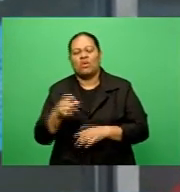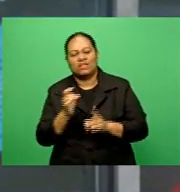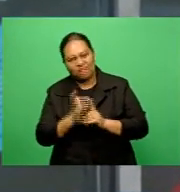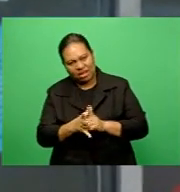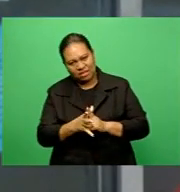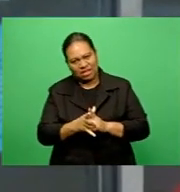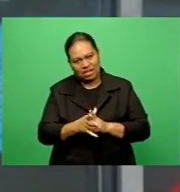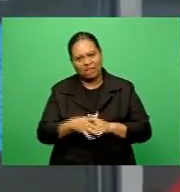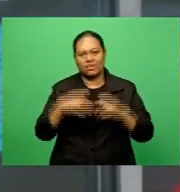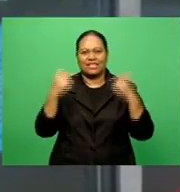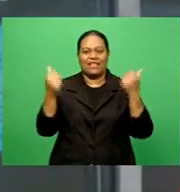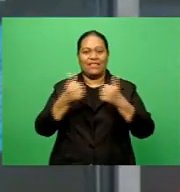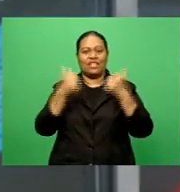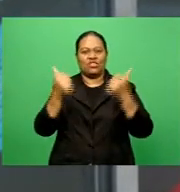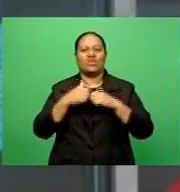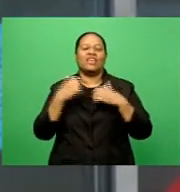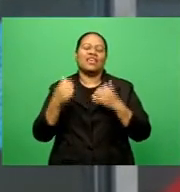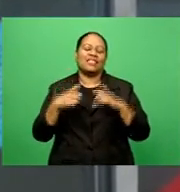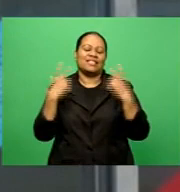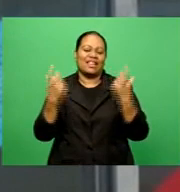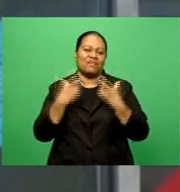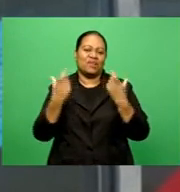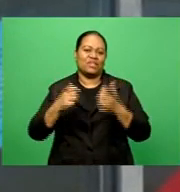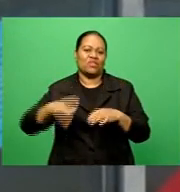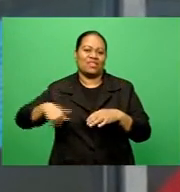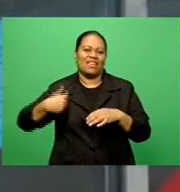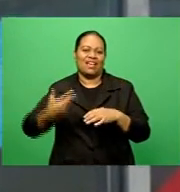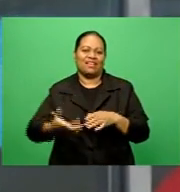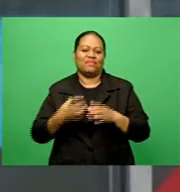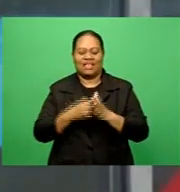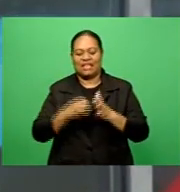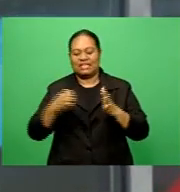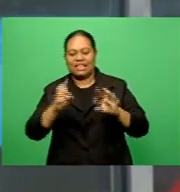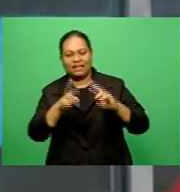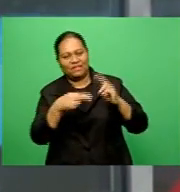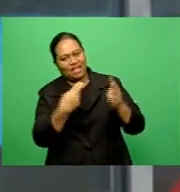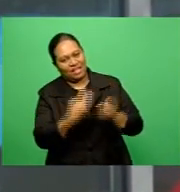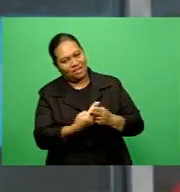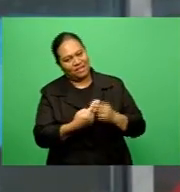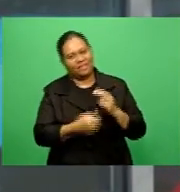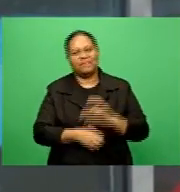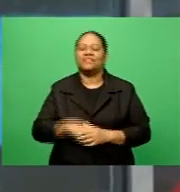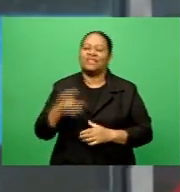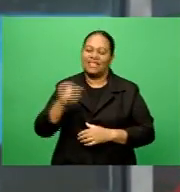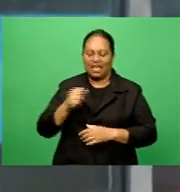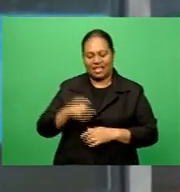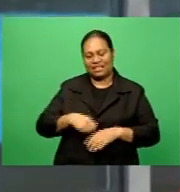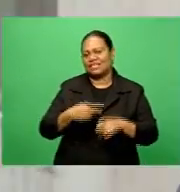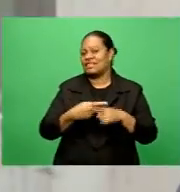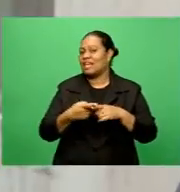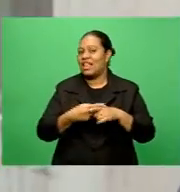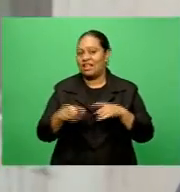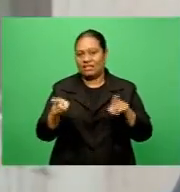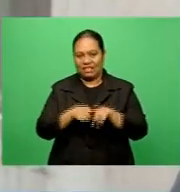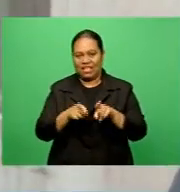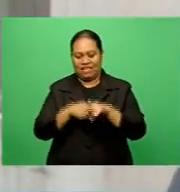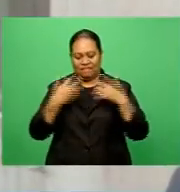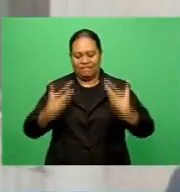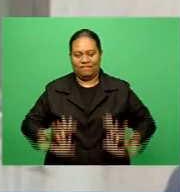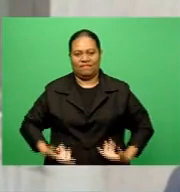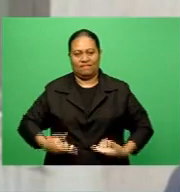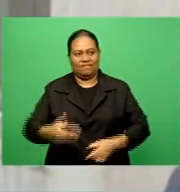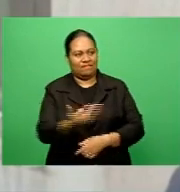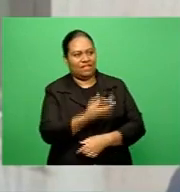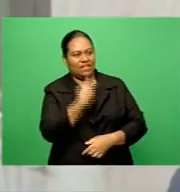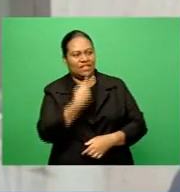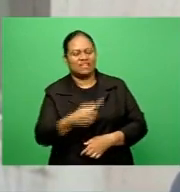celebrating our 1-year anniversary with my husband and with our extended family, and of course we'll be wearing our Christmas Kalavata. I will be wearing